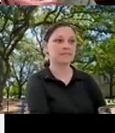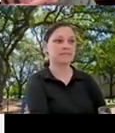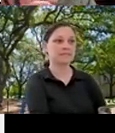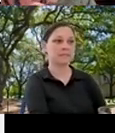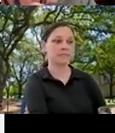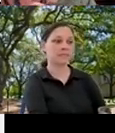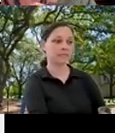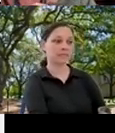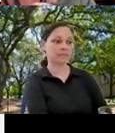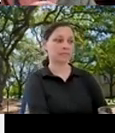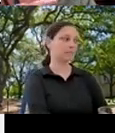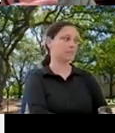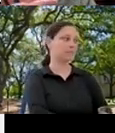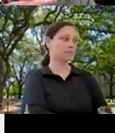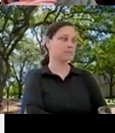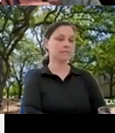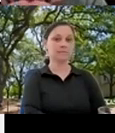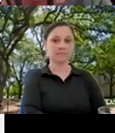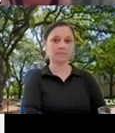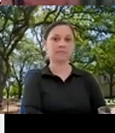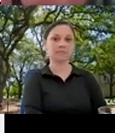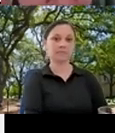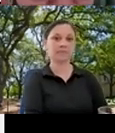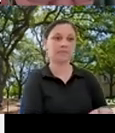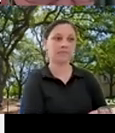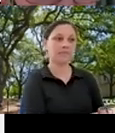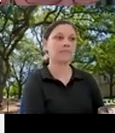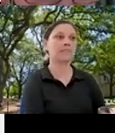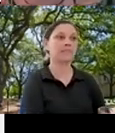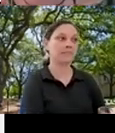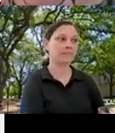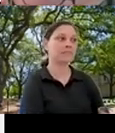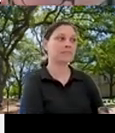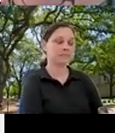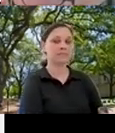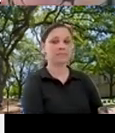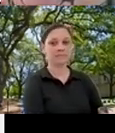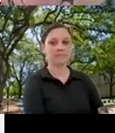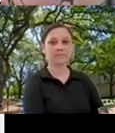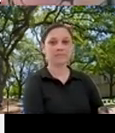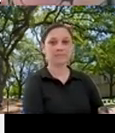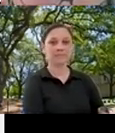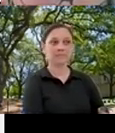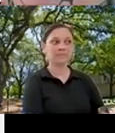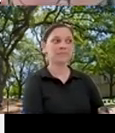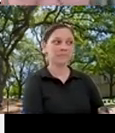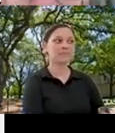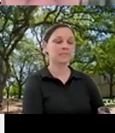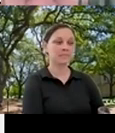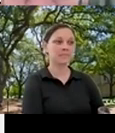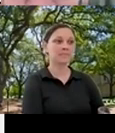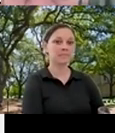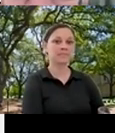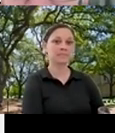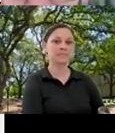I think the pink stickies that we all talked about, April made up a really great made observation that these might